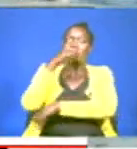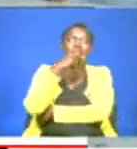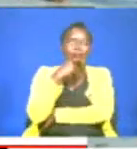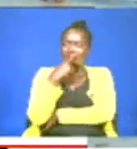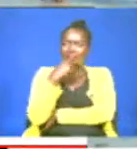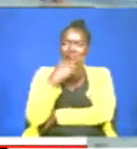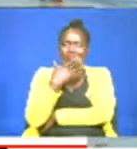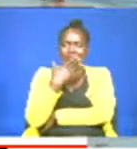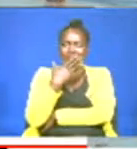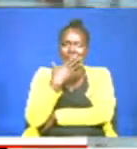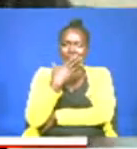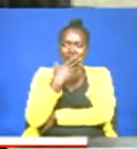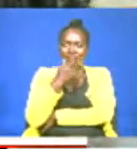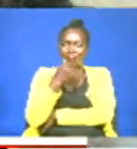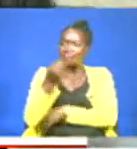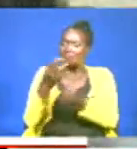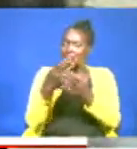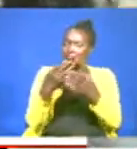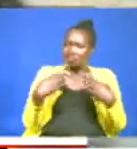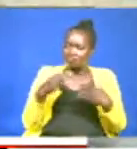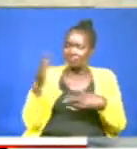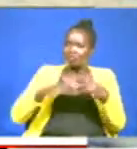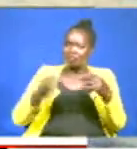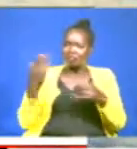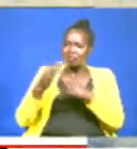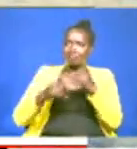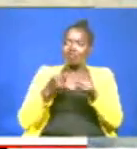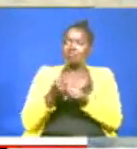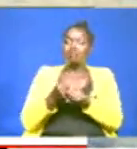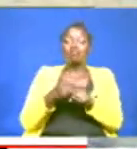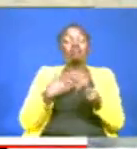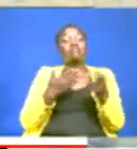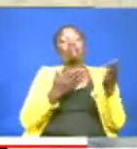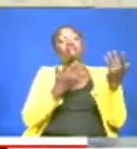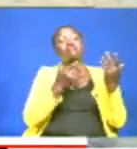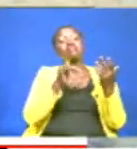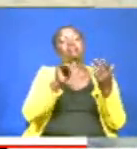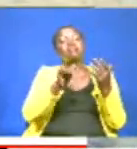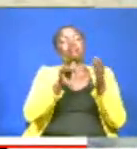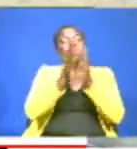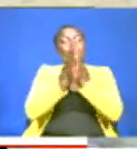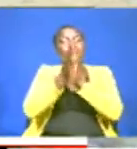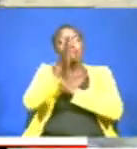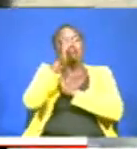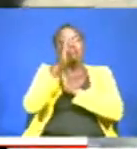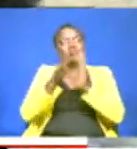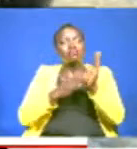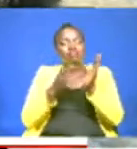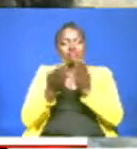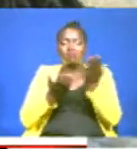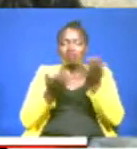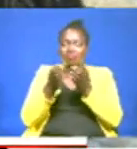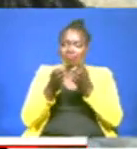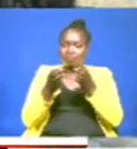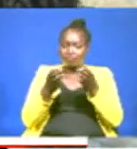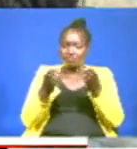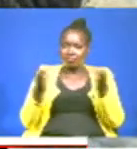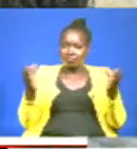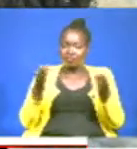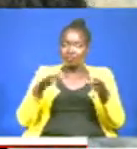wengi sana kuliko last year. Expectations zangu naona, naomba Mungu ani biashara yangu itafunguka, kazi yangu itakuwa